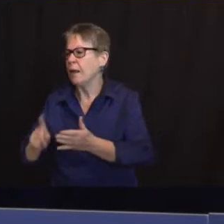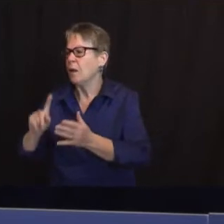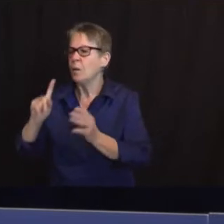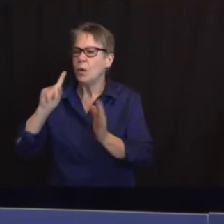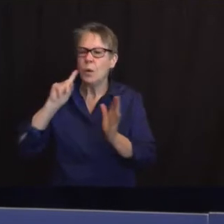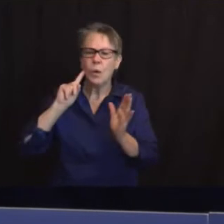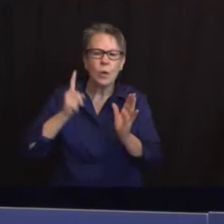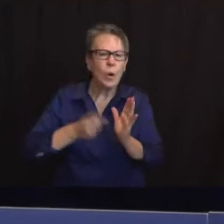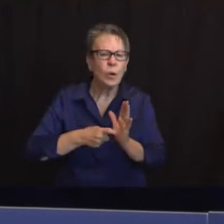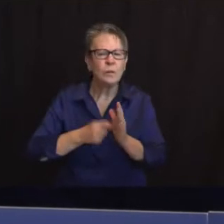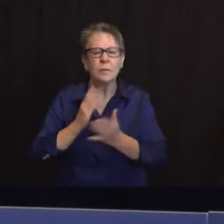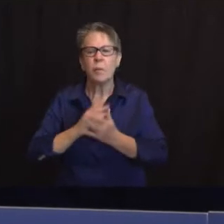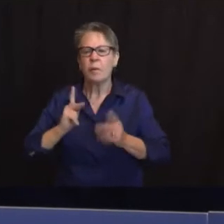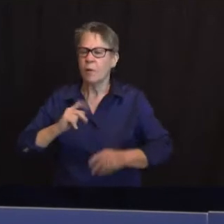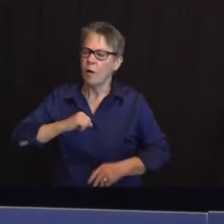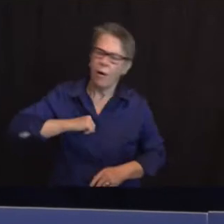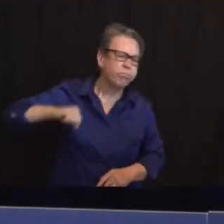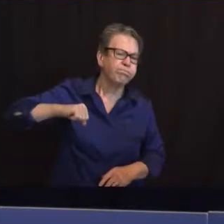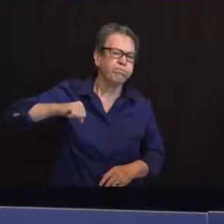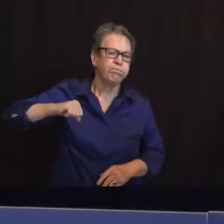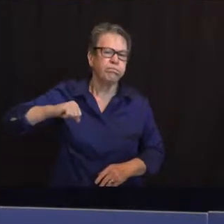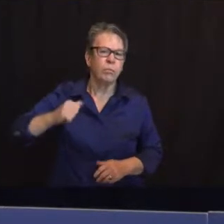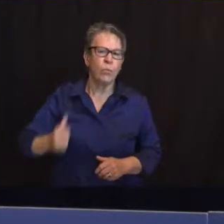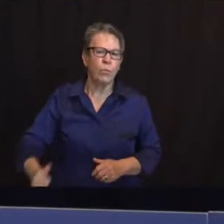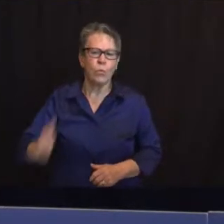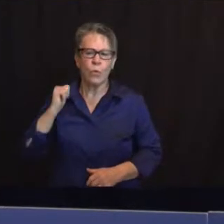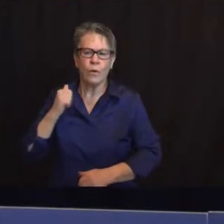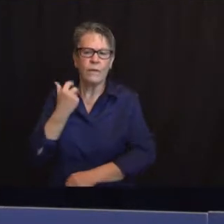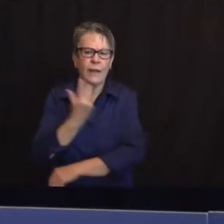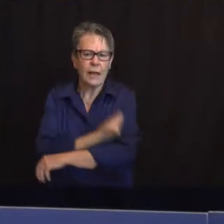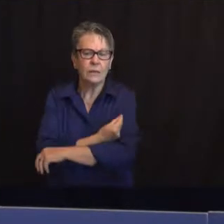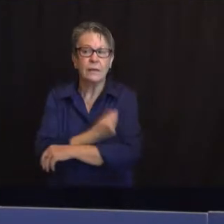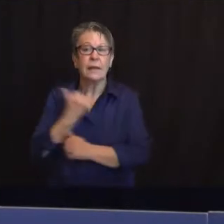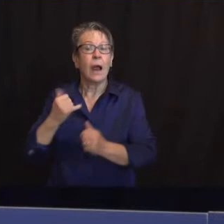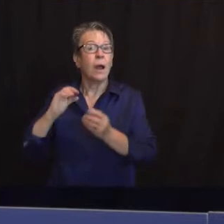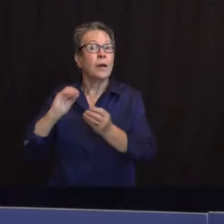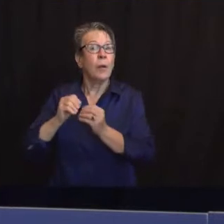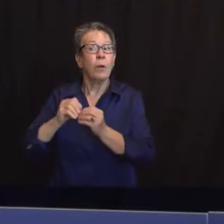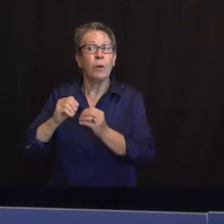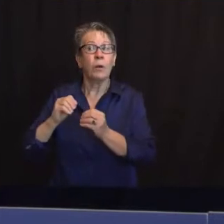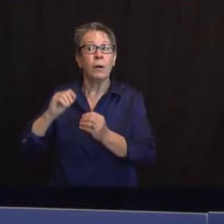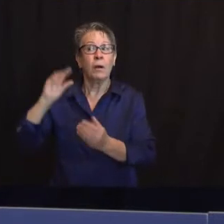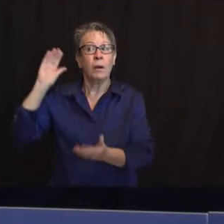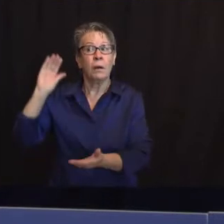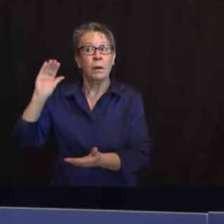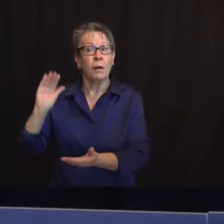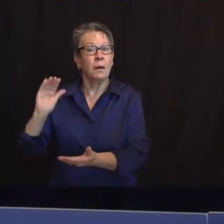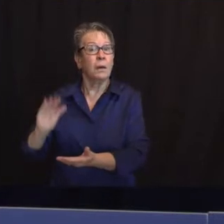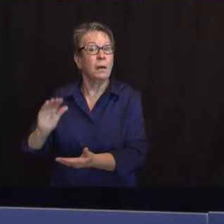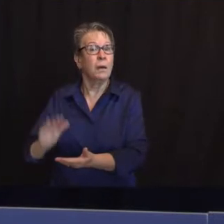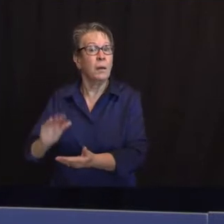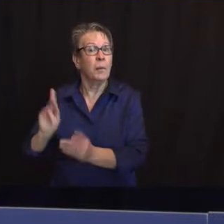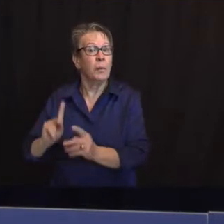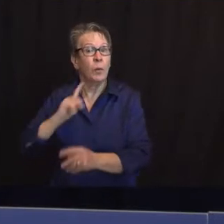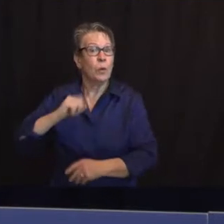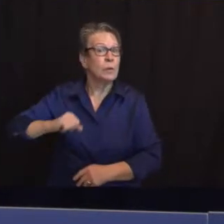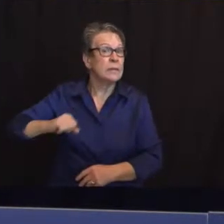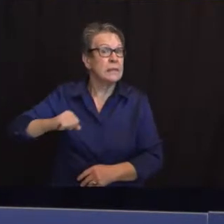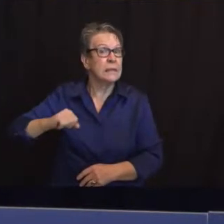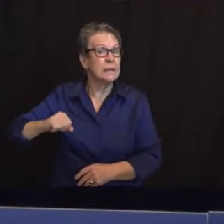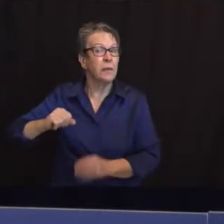The number of people that have said that they are more than likely to get a vaccine has grown up towards